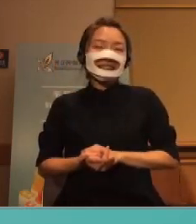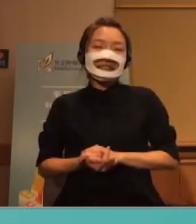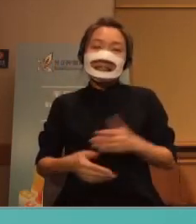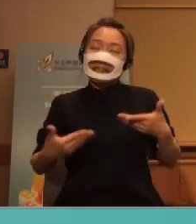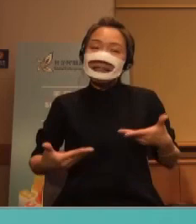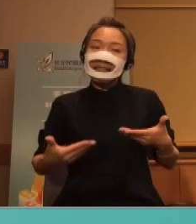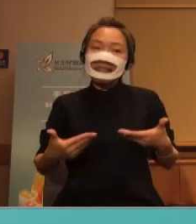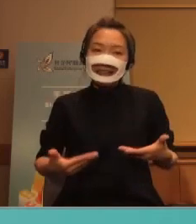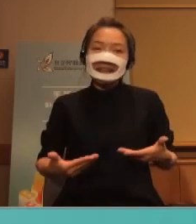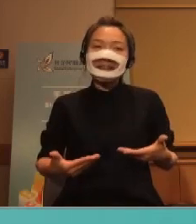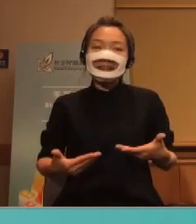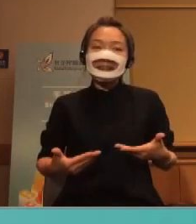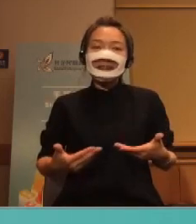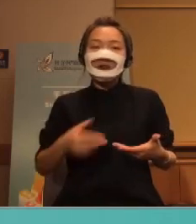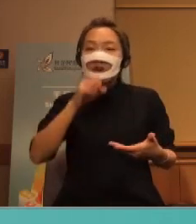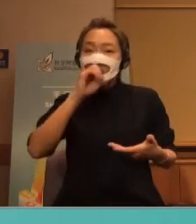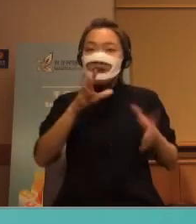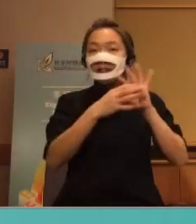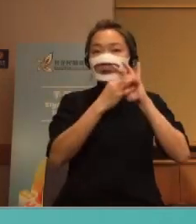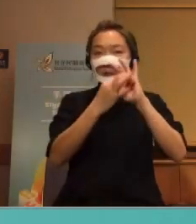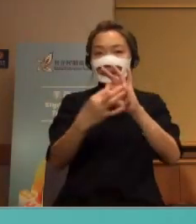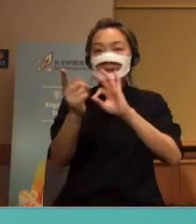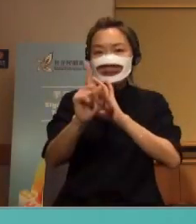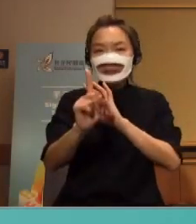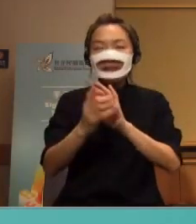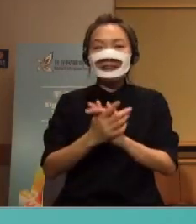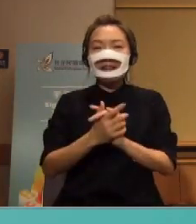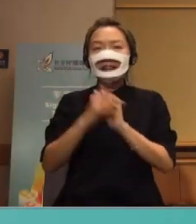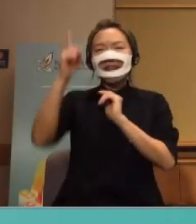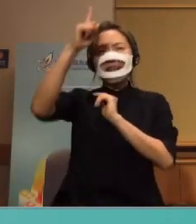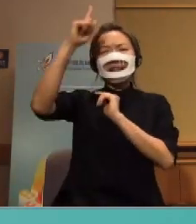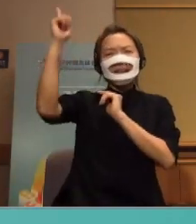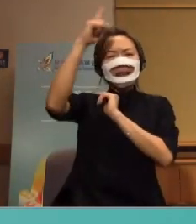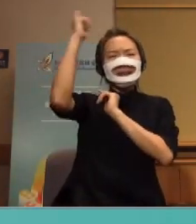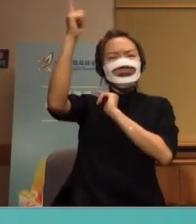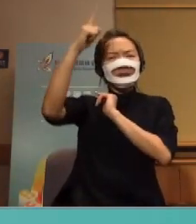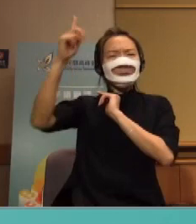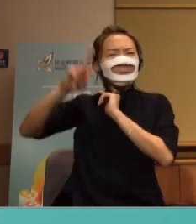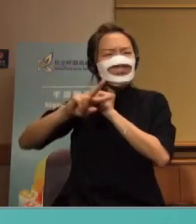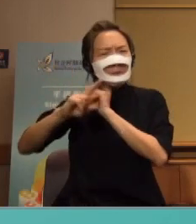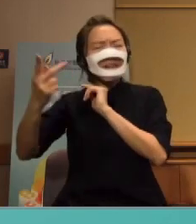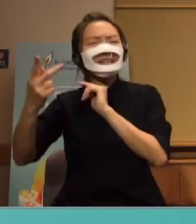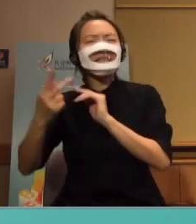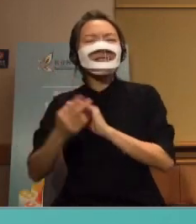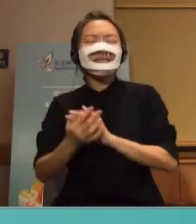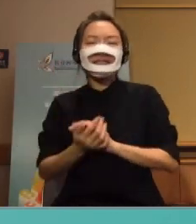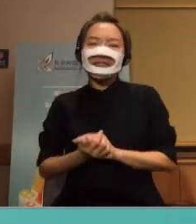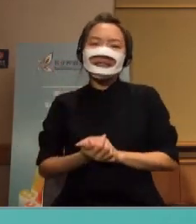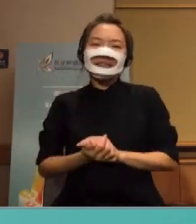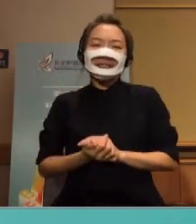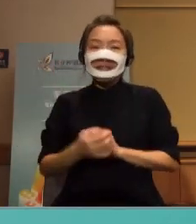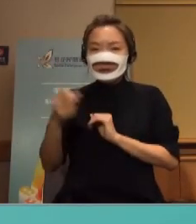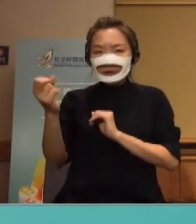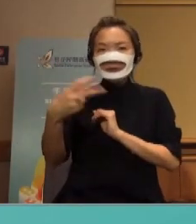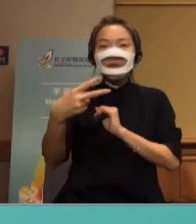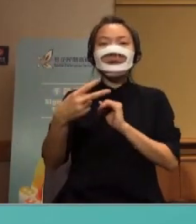to talk to you guys about climate change and the ways that I think the digital revolution and the climate revolution are going to have an intersection with